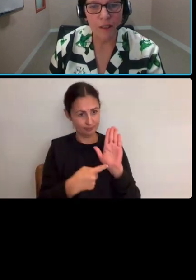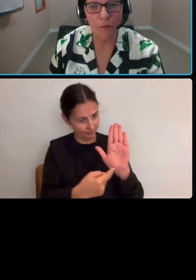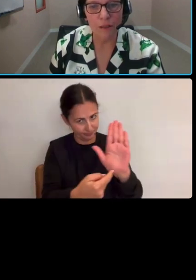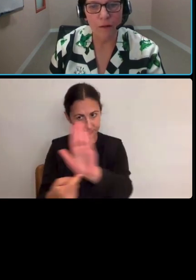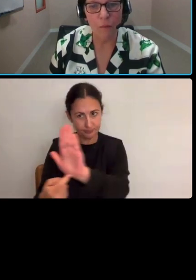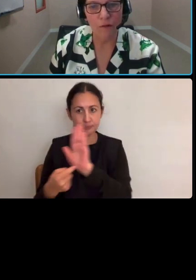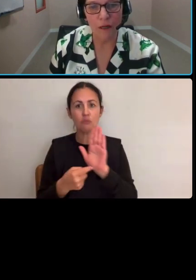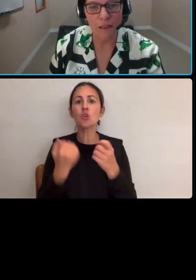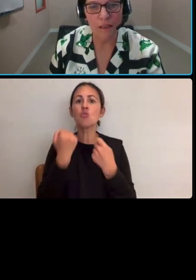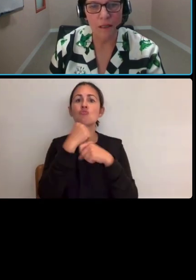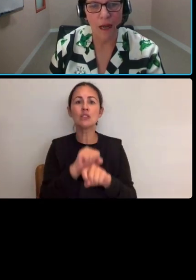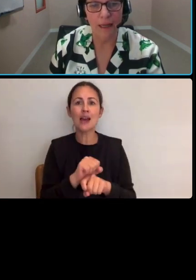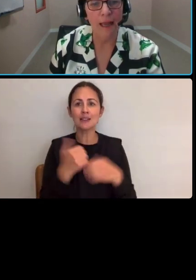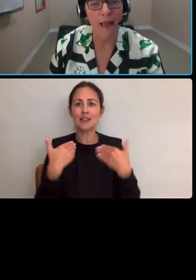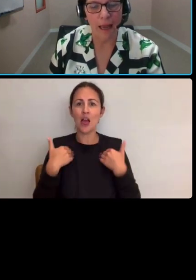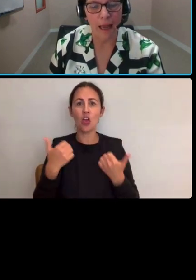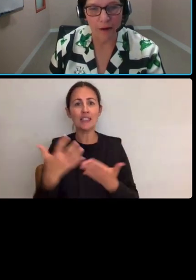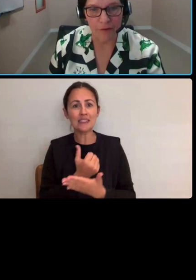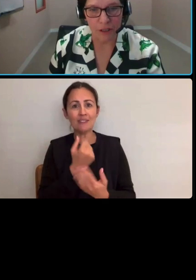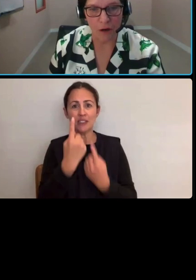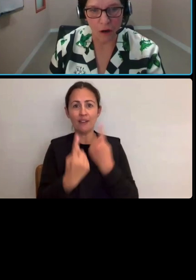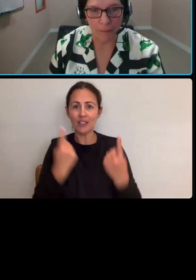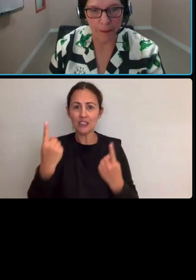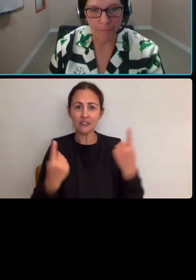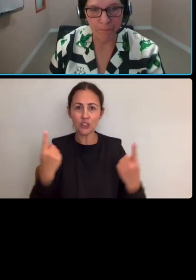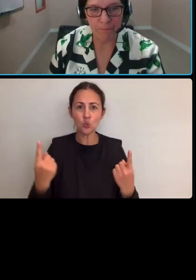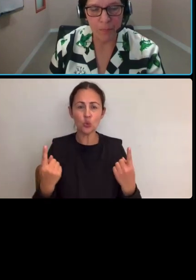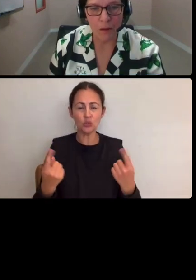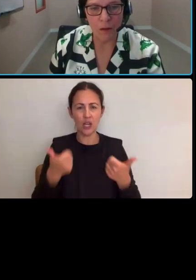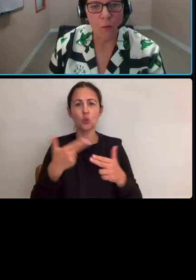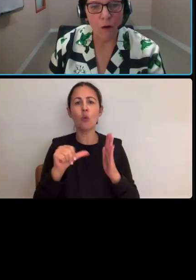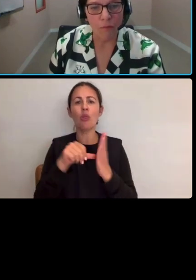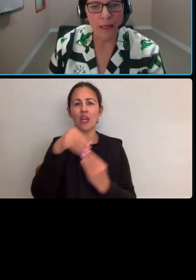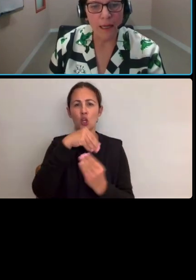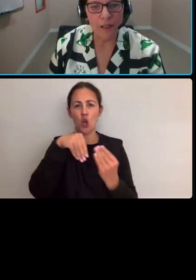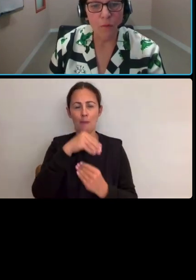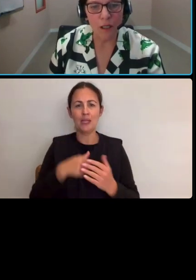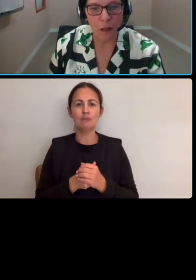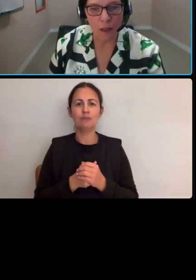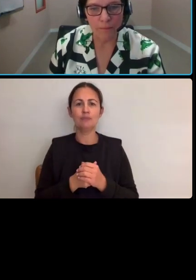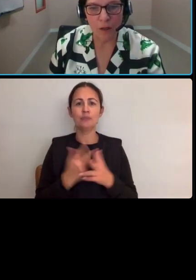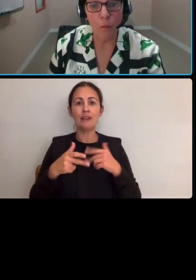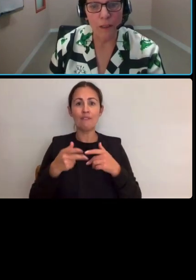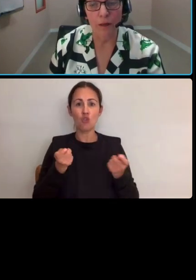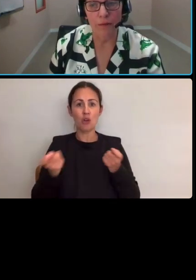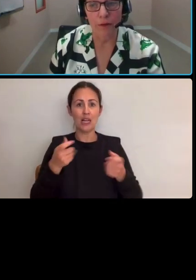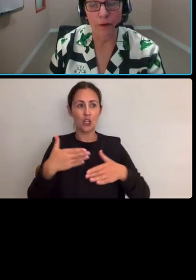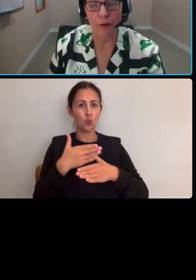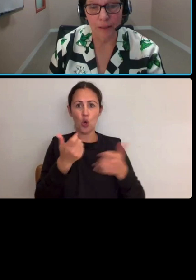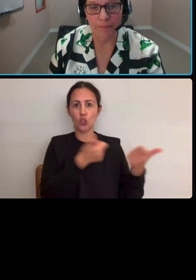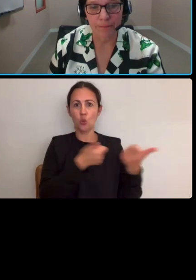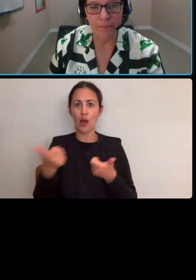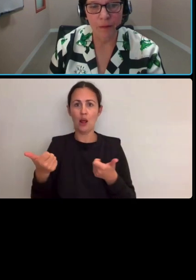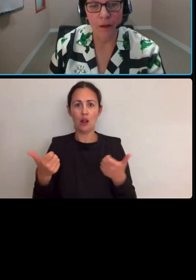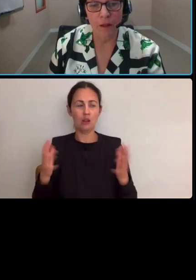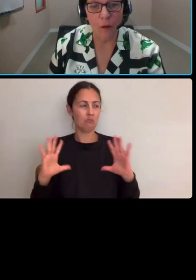safety, supports a well-functioning society and an efficient economy. When regulation works well, we don't even